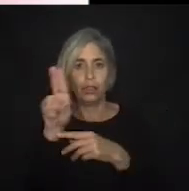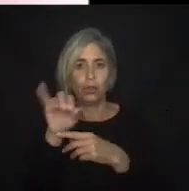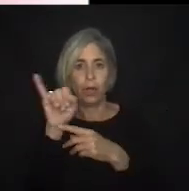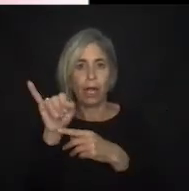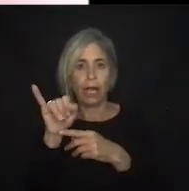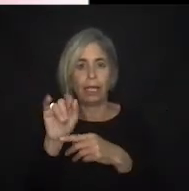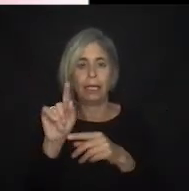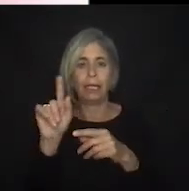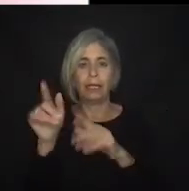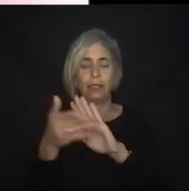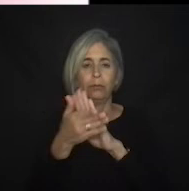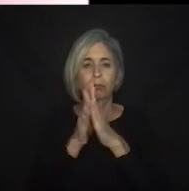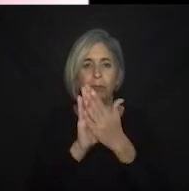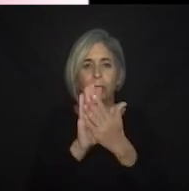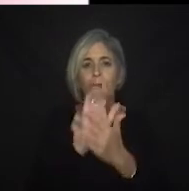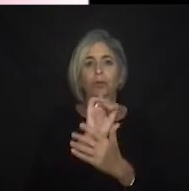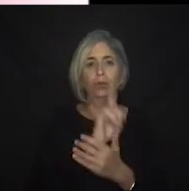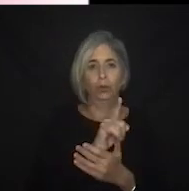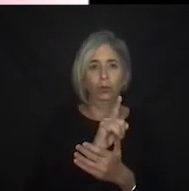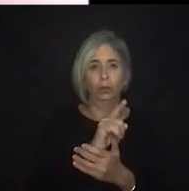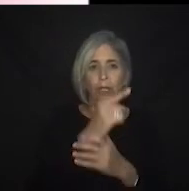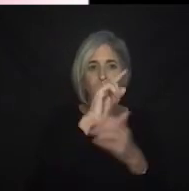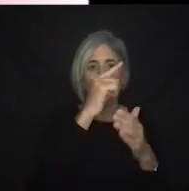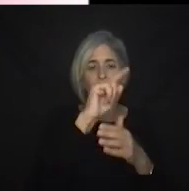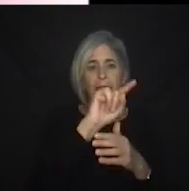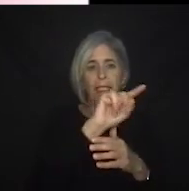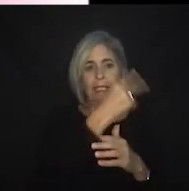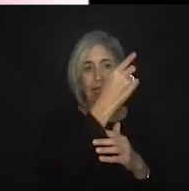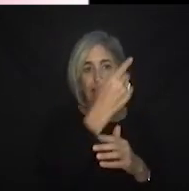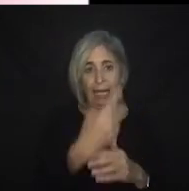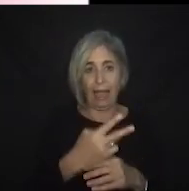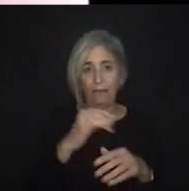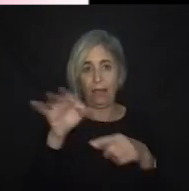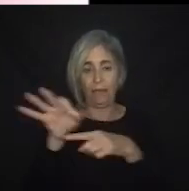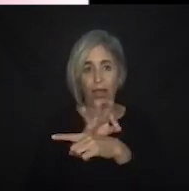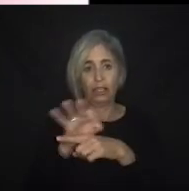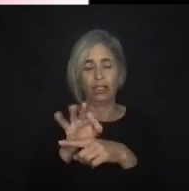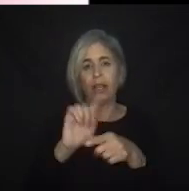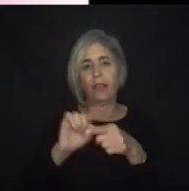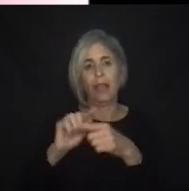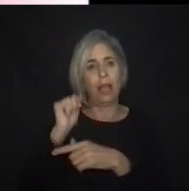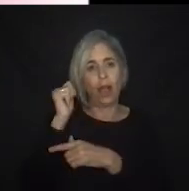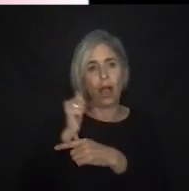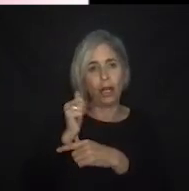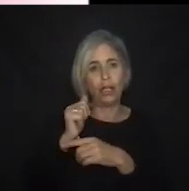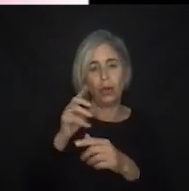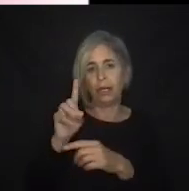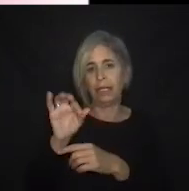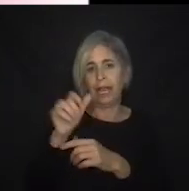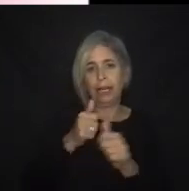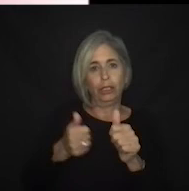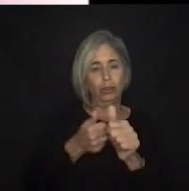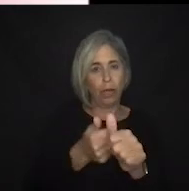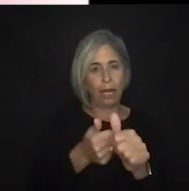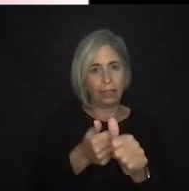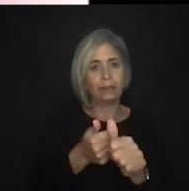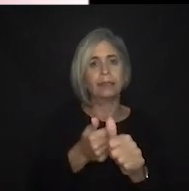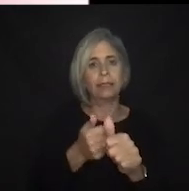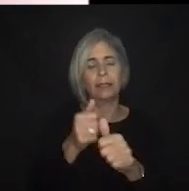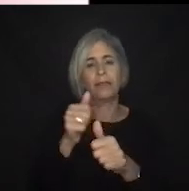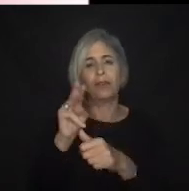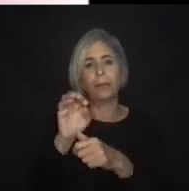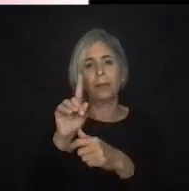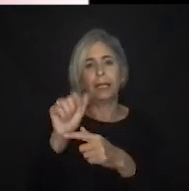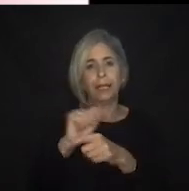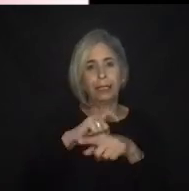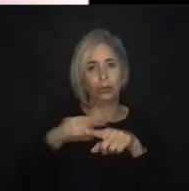true. In the second half of the function, we are then getting our audio and video tracks as media stream objects and